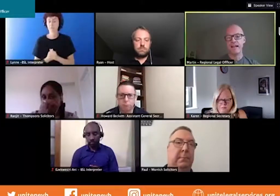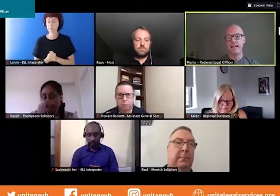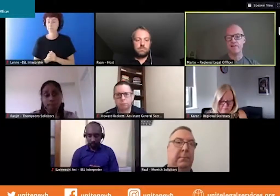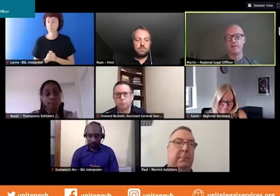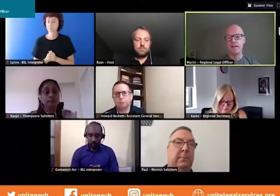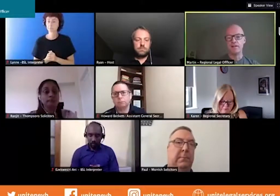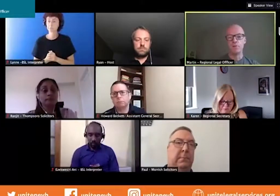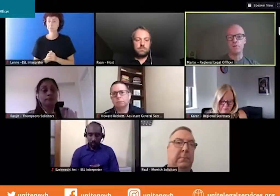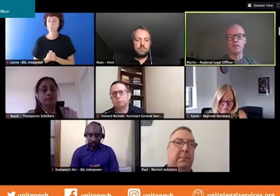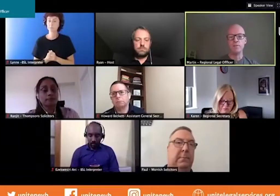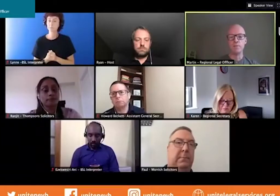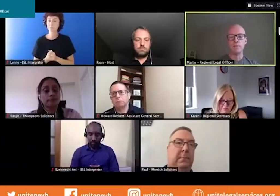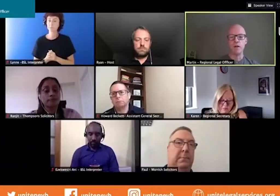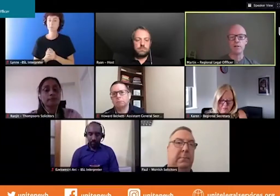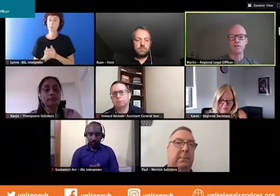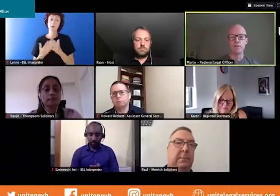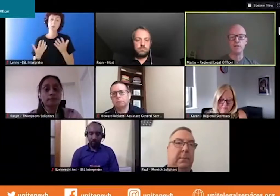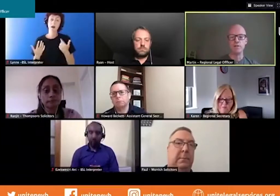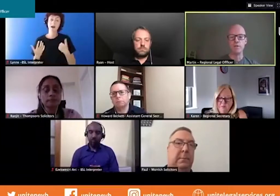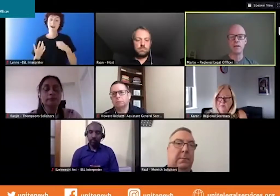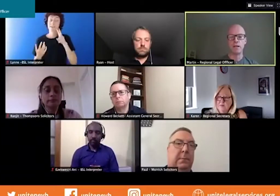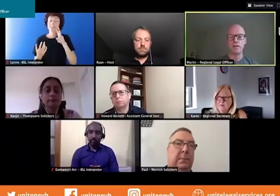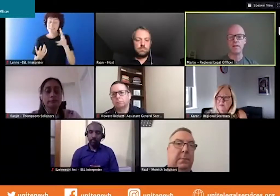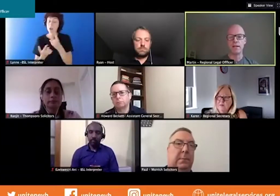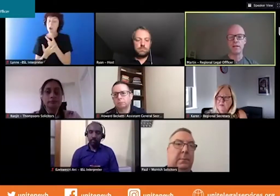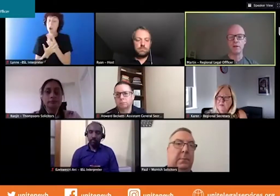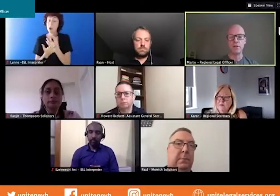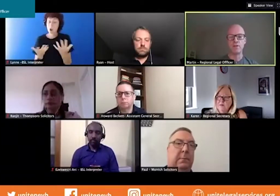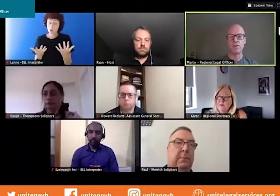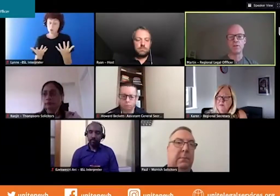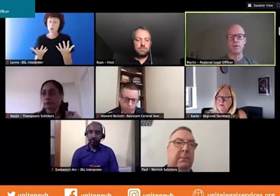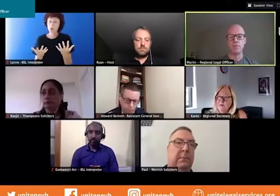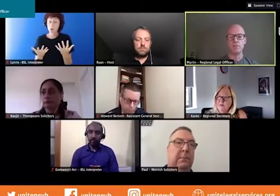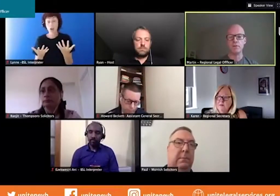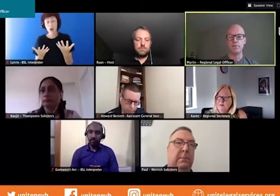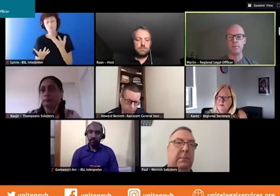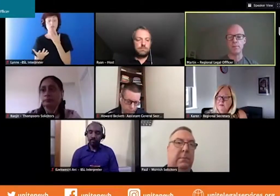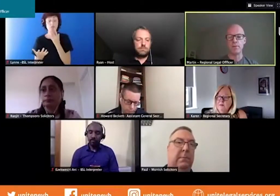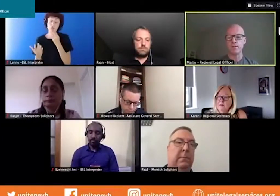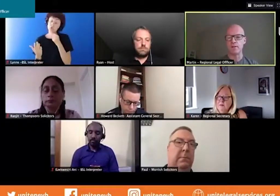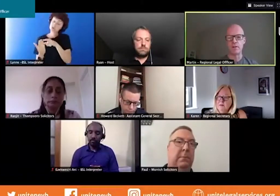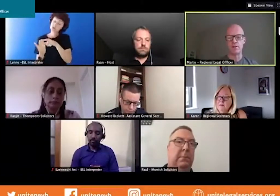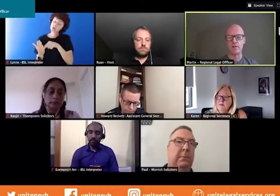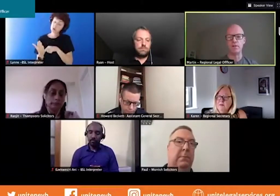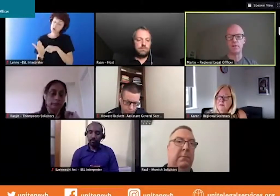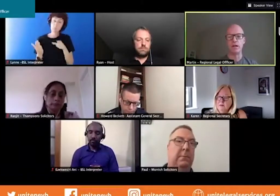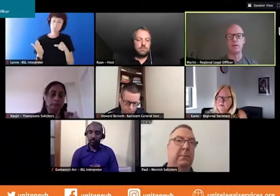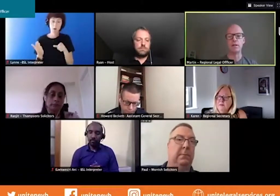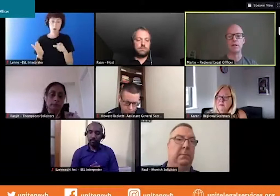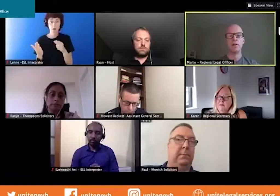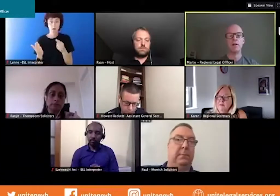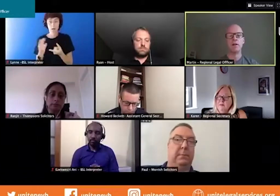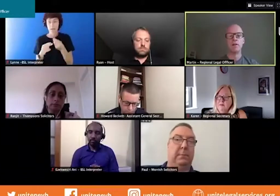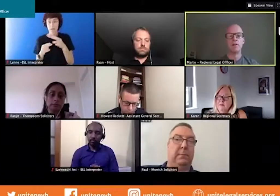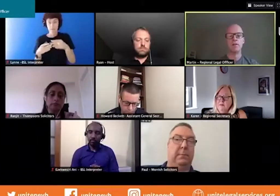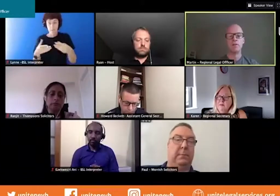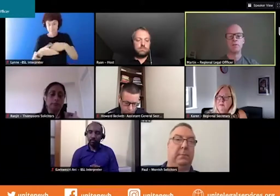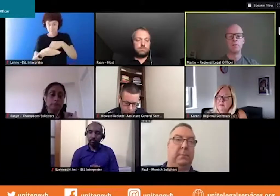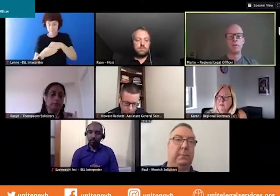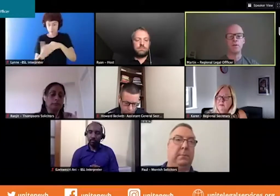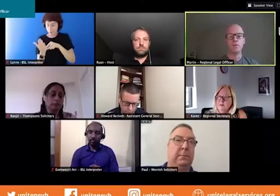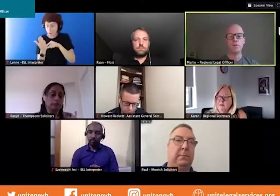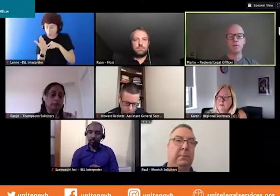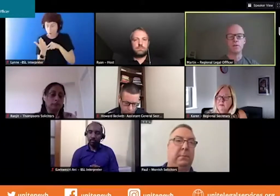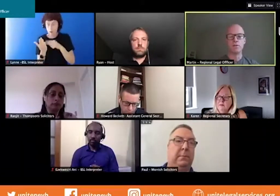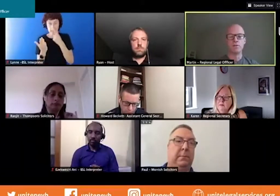like everything, we deal with them a lot and we kind of get quite used to them. But for members, they can be incredibly challenging. And one of the things that